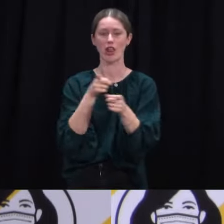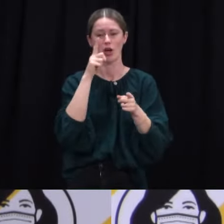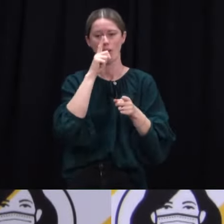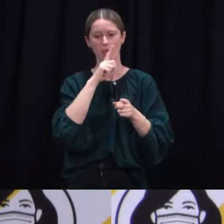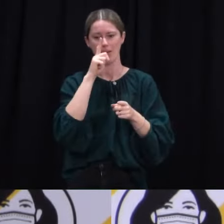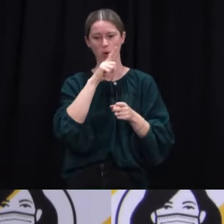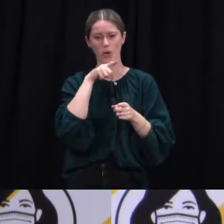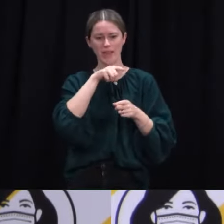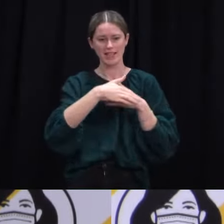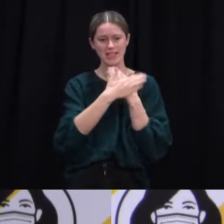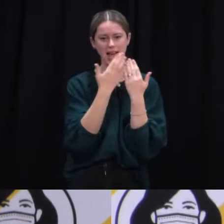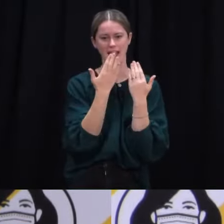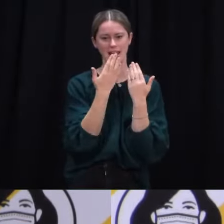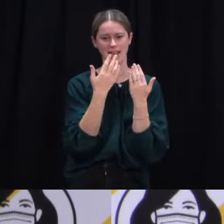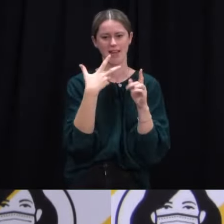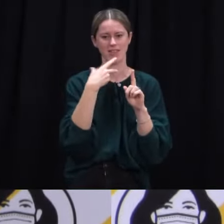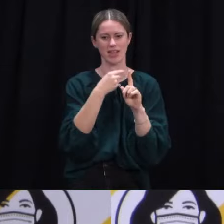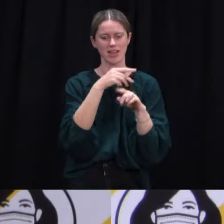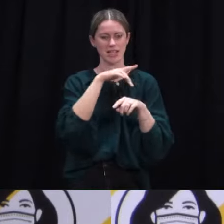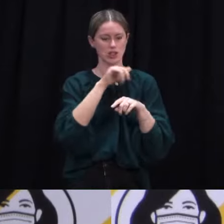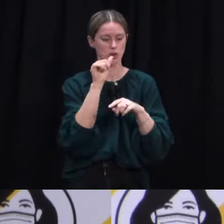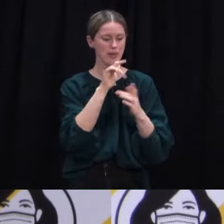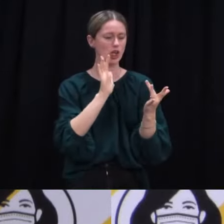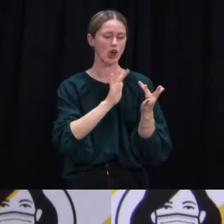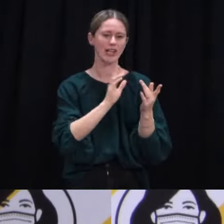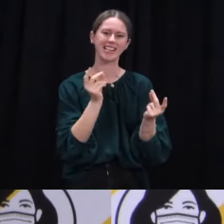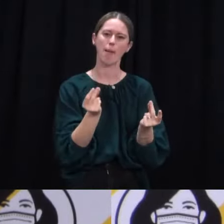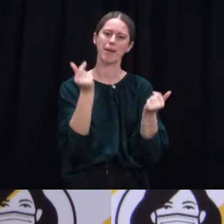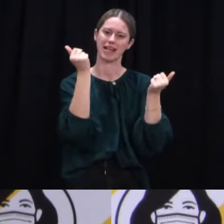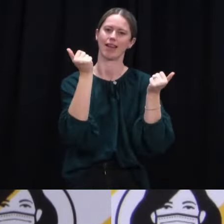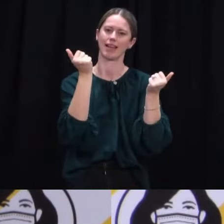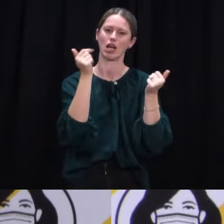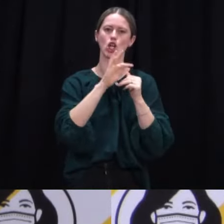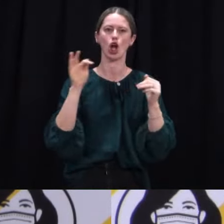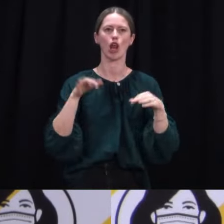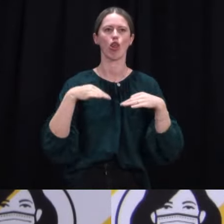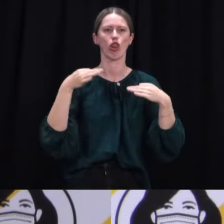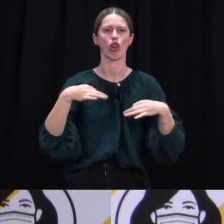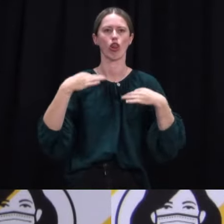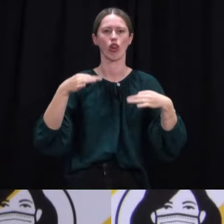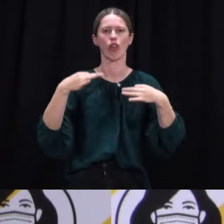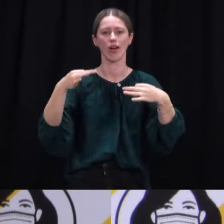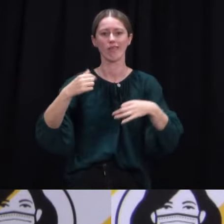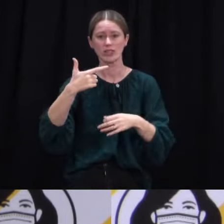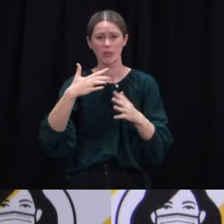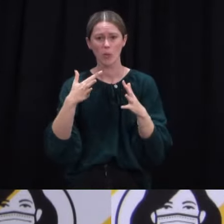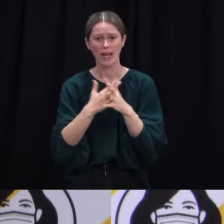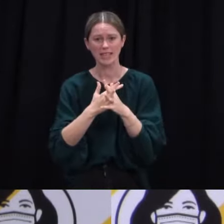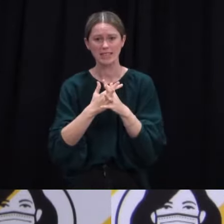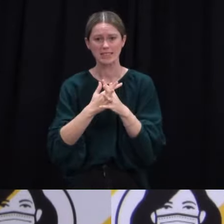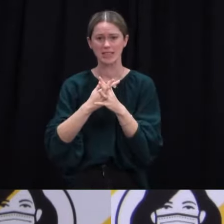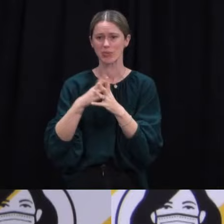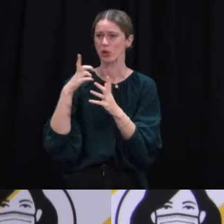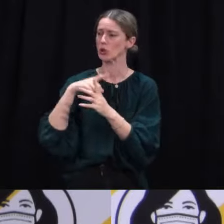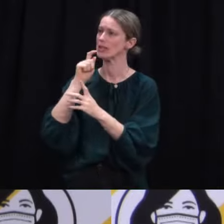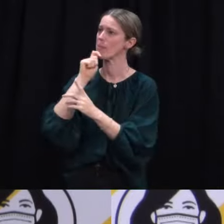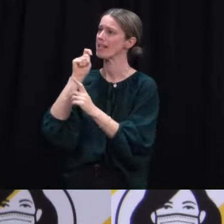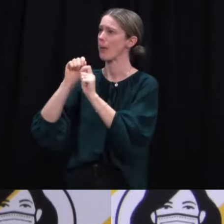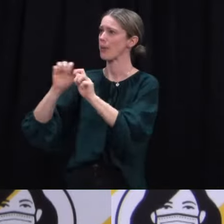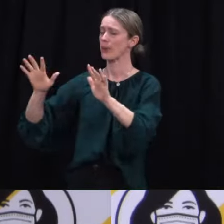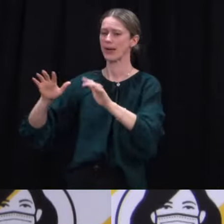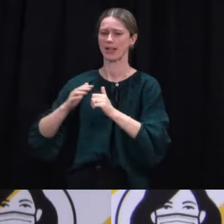at that day at that vaccination centre had been contacted immediately rather than 7 weeks after it came out in the news